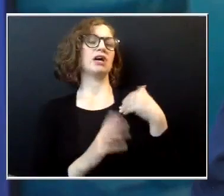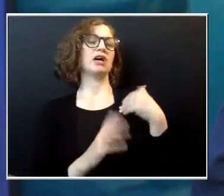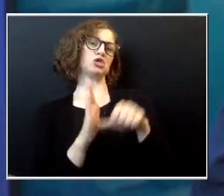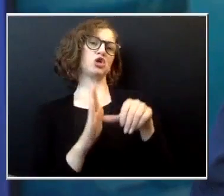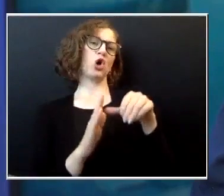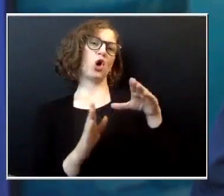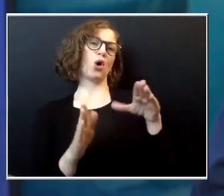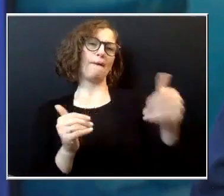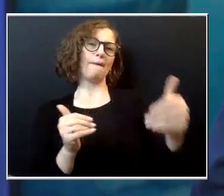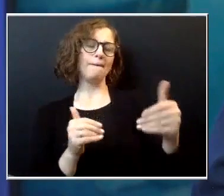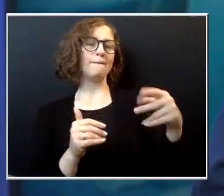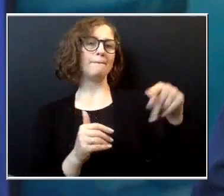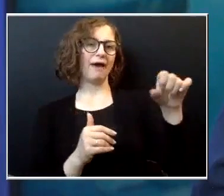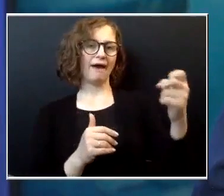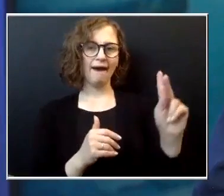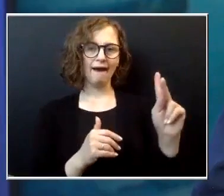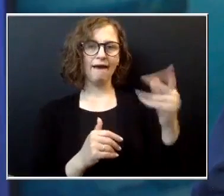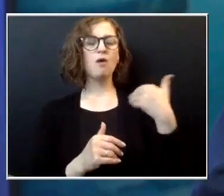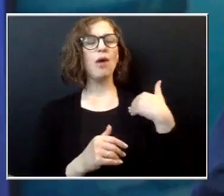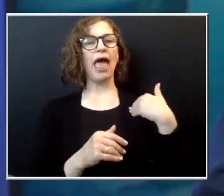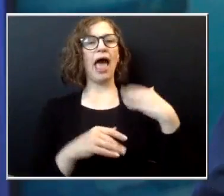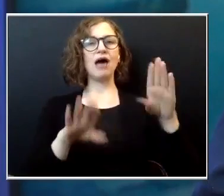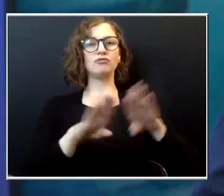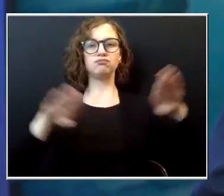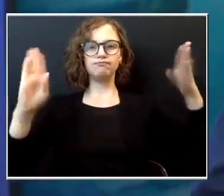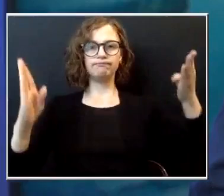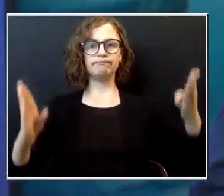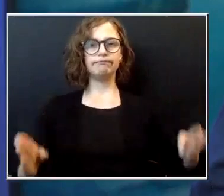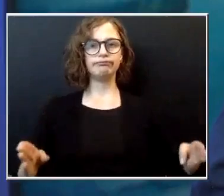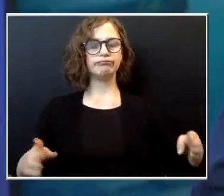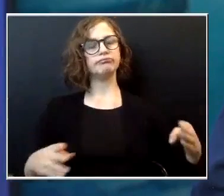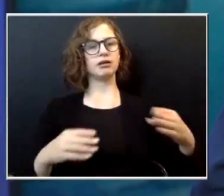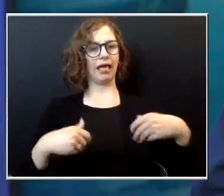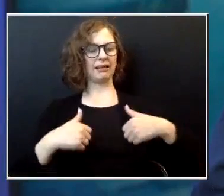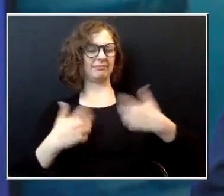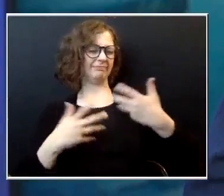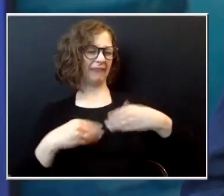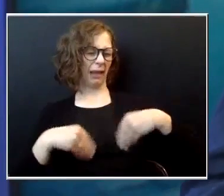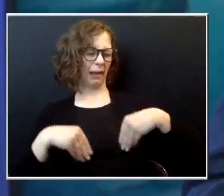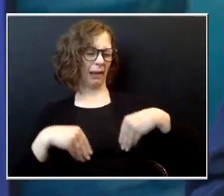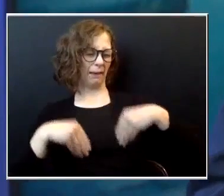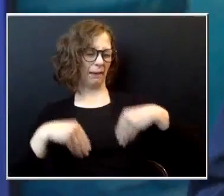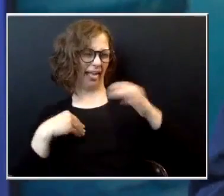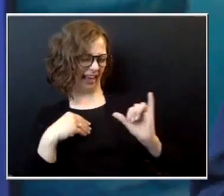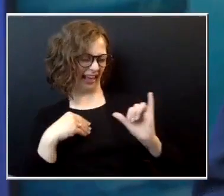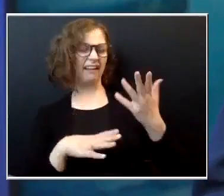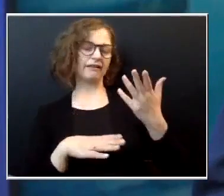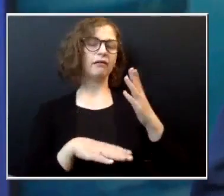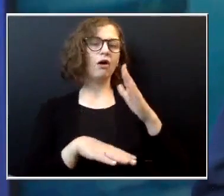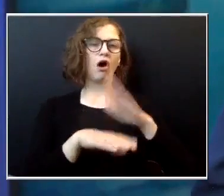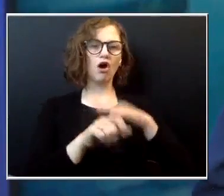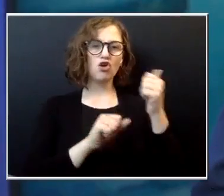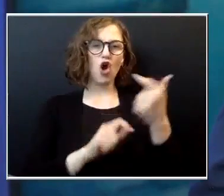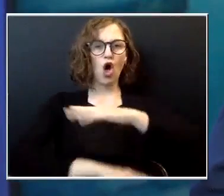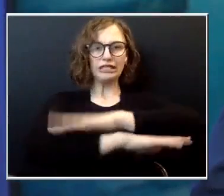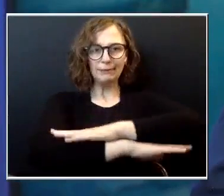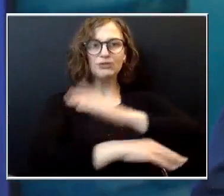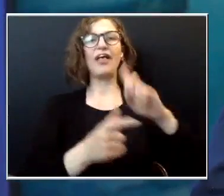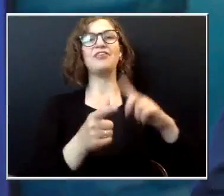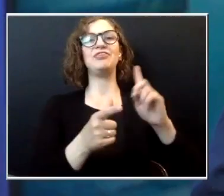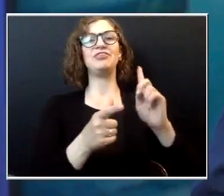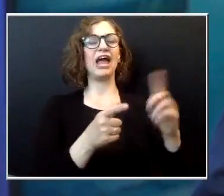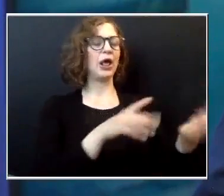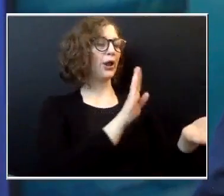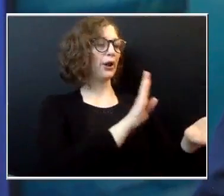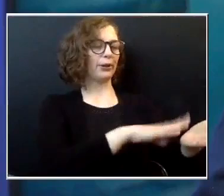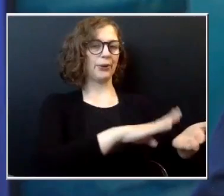our sterile items onto that table to create that sterile field. And then the patient, of course, in a sense, is becoming that sterile field as well.